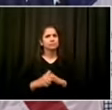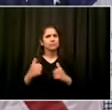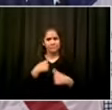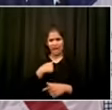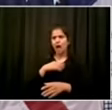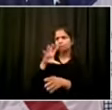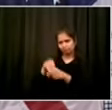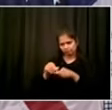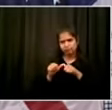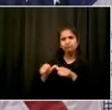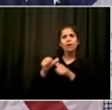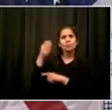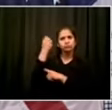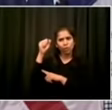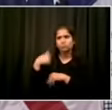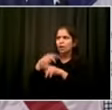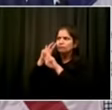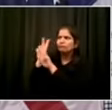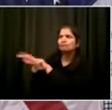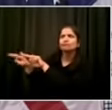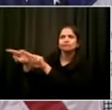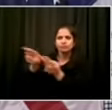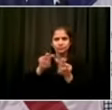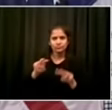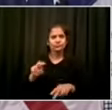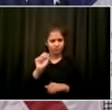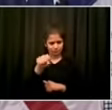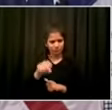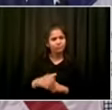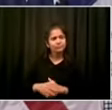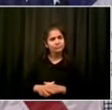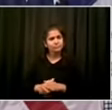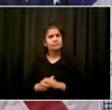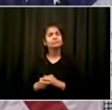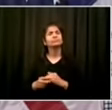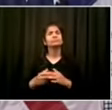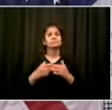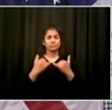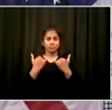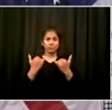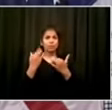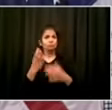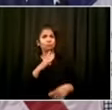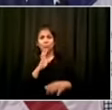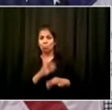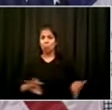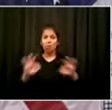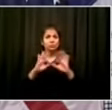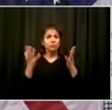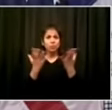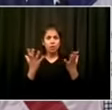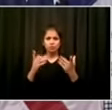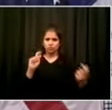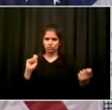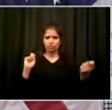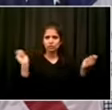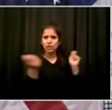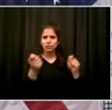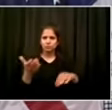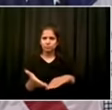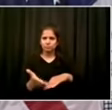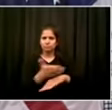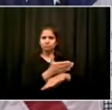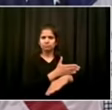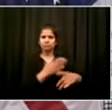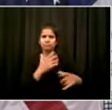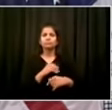change. First, we have to address the issue of officer accountability. 36,000 members of the police force, the